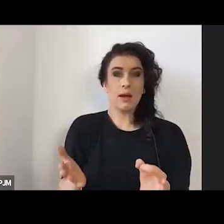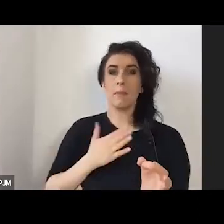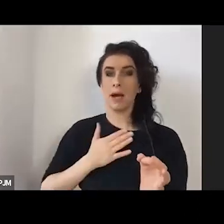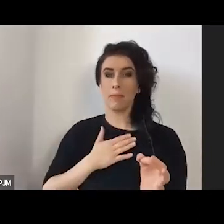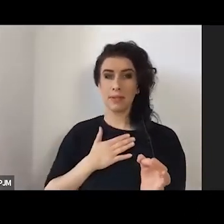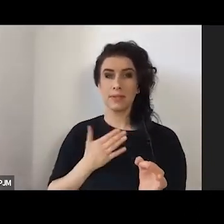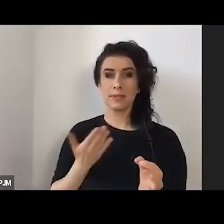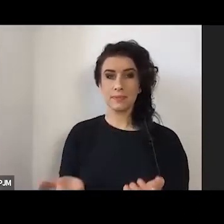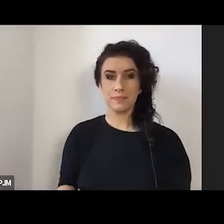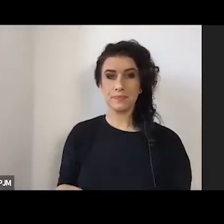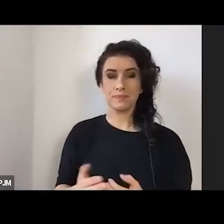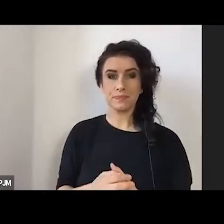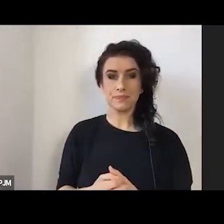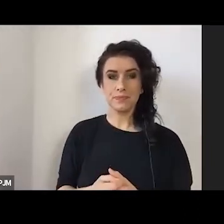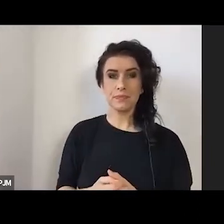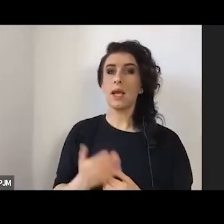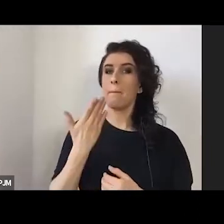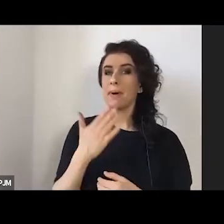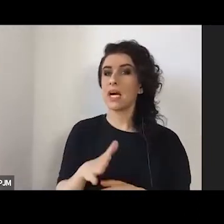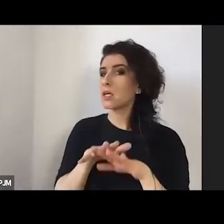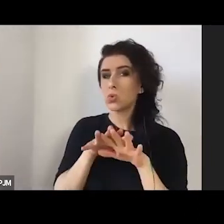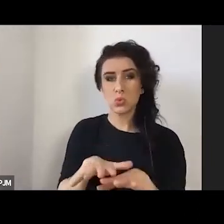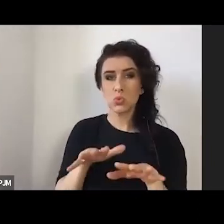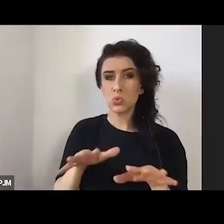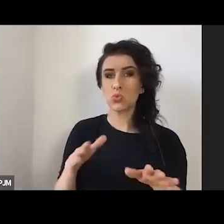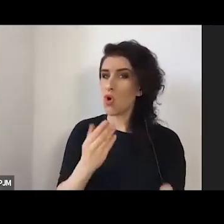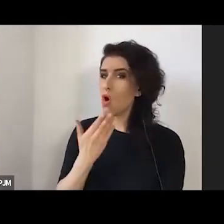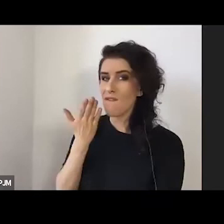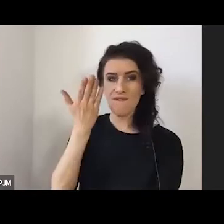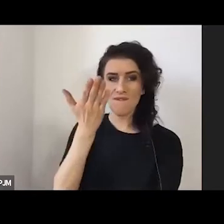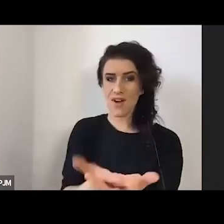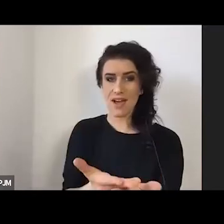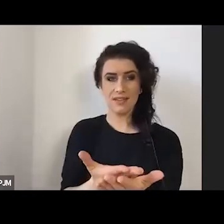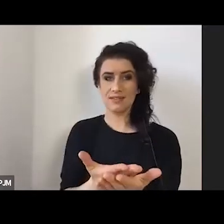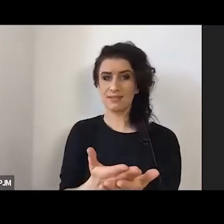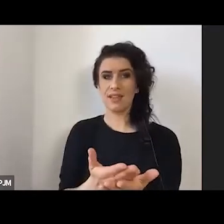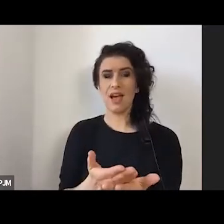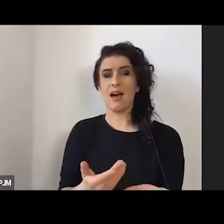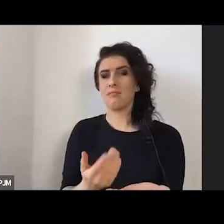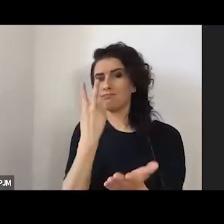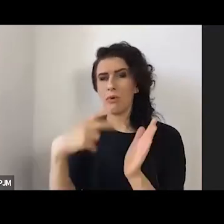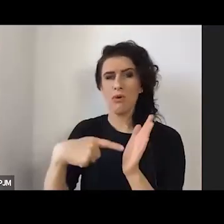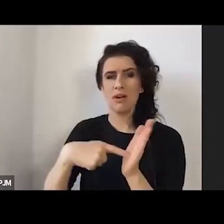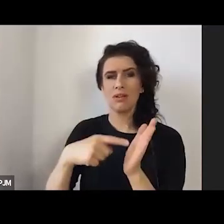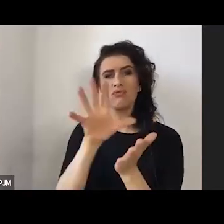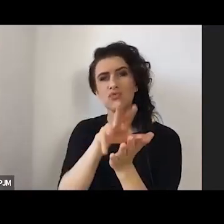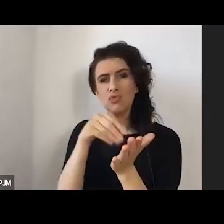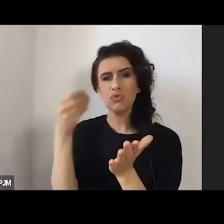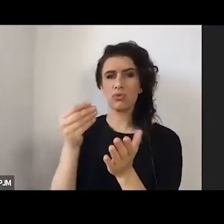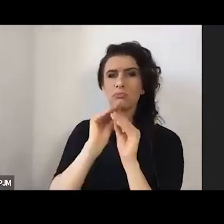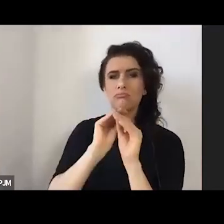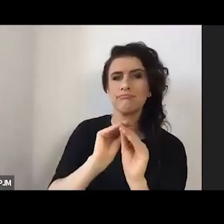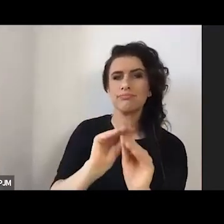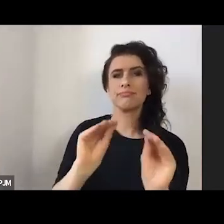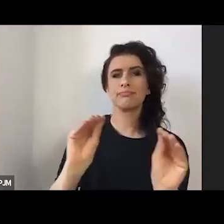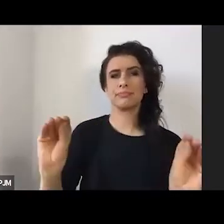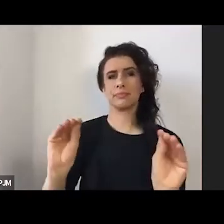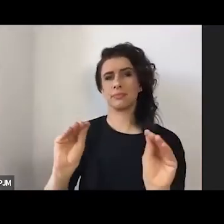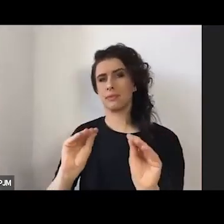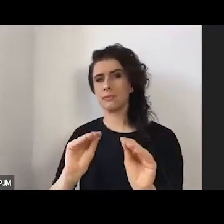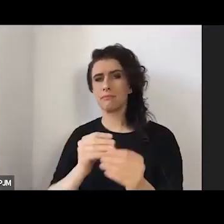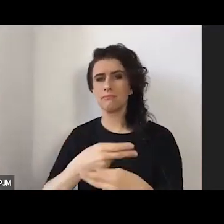to give away. We have a lot to show, to teach, and that's what we'd like to do. We'd like to share our